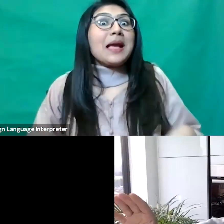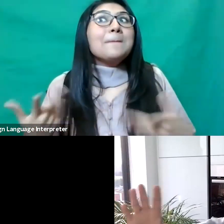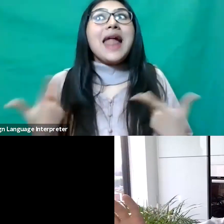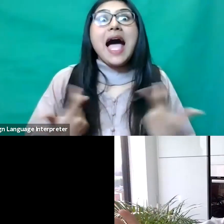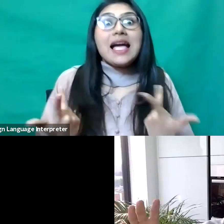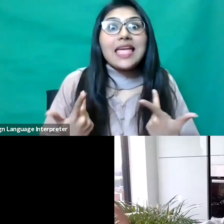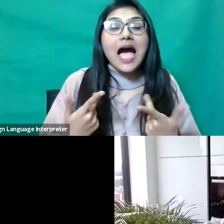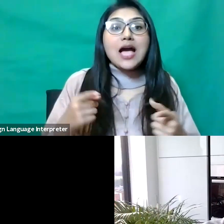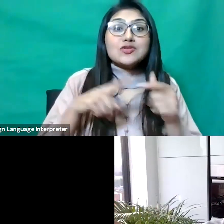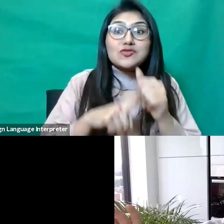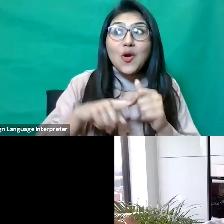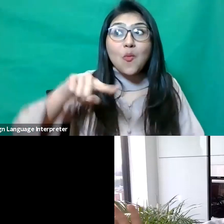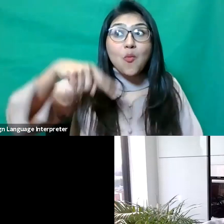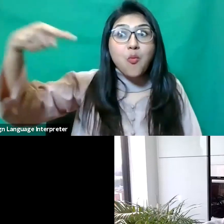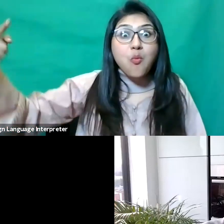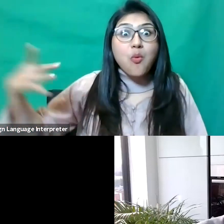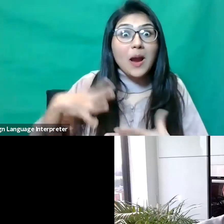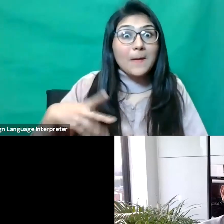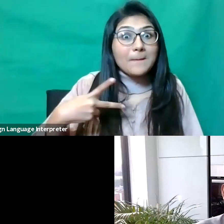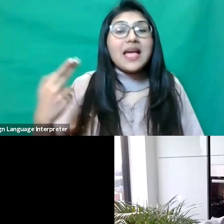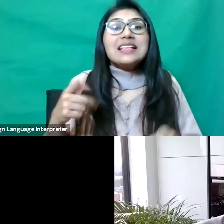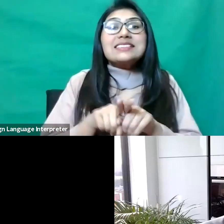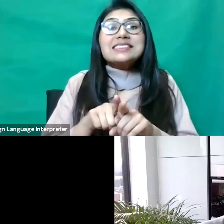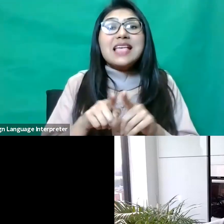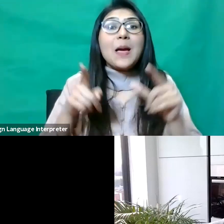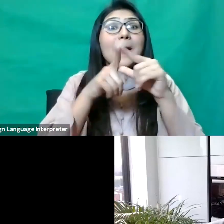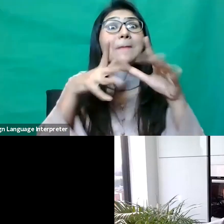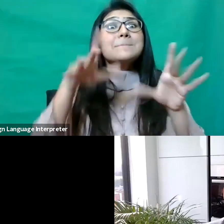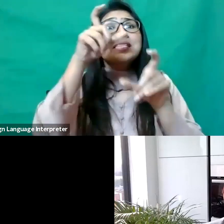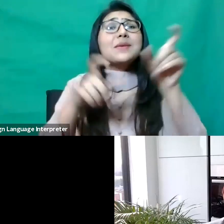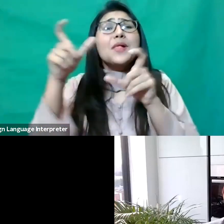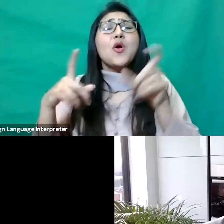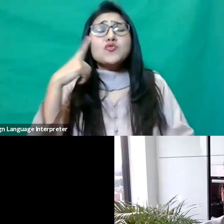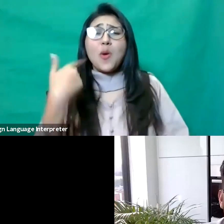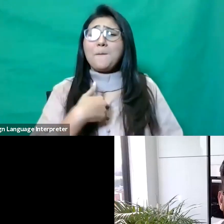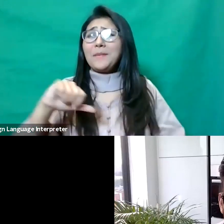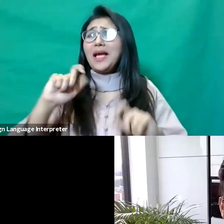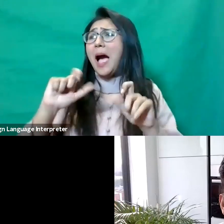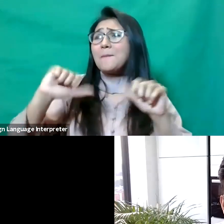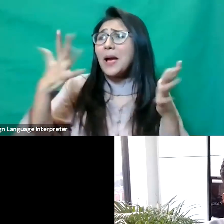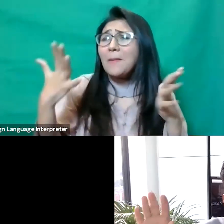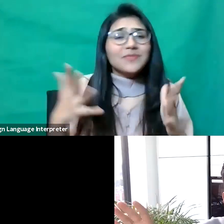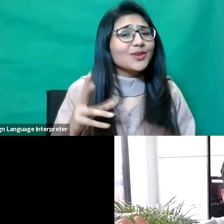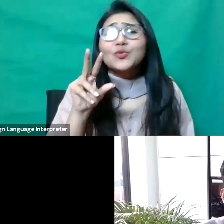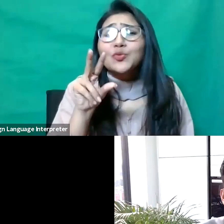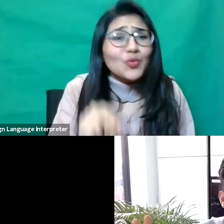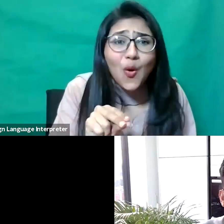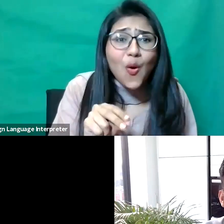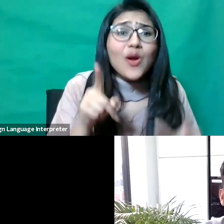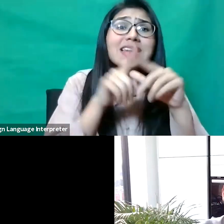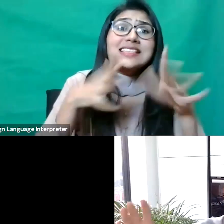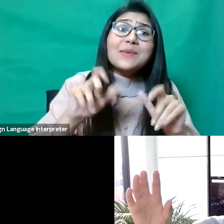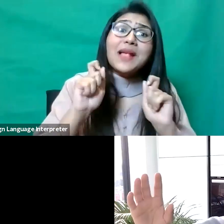that they think that people with disability think that they can't do anything. And that is not true, because that out there,